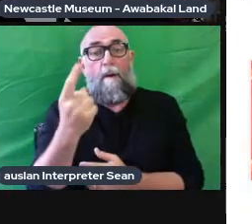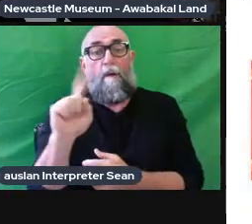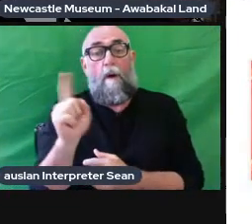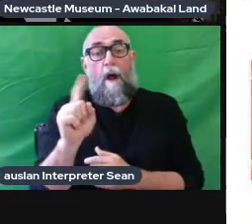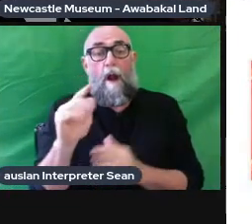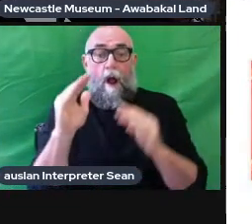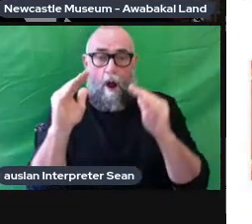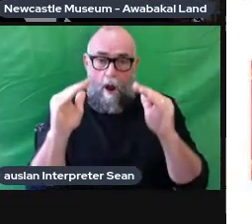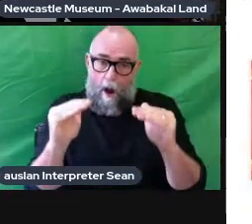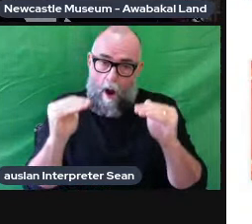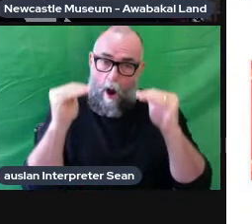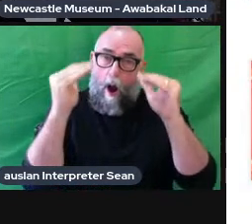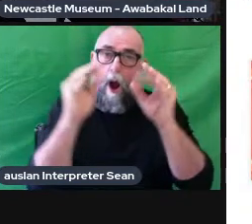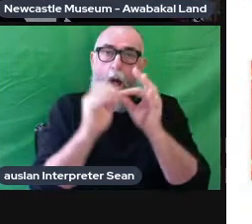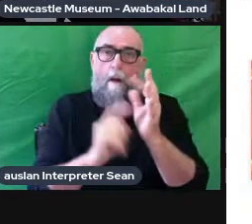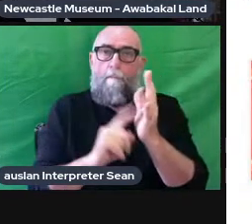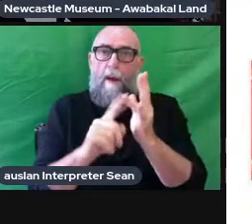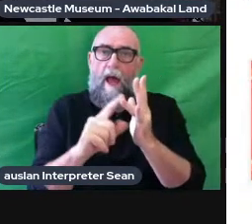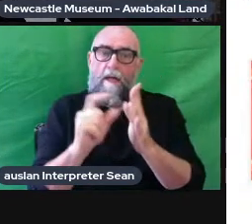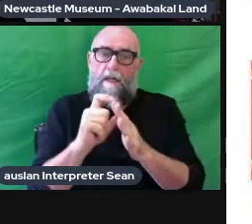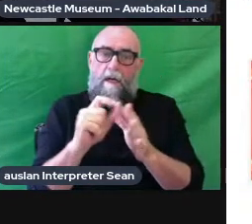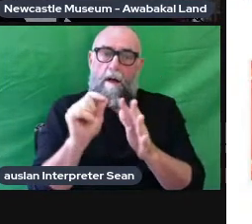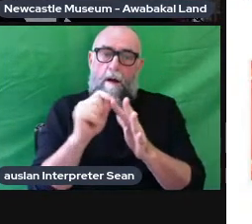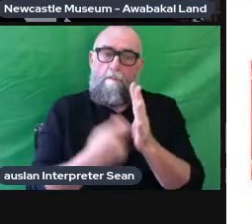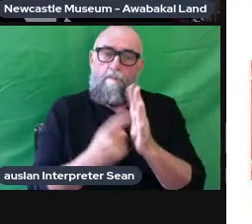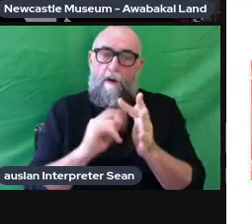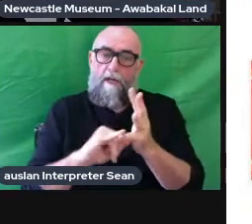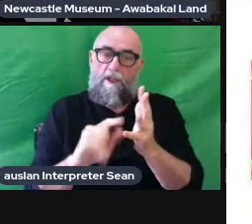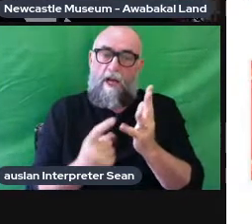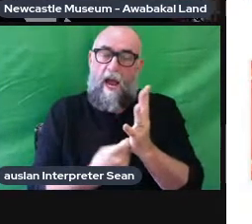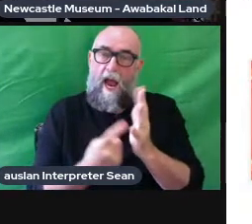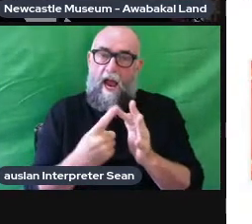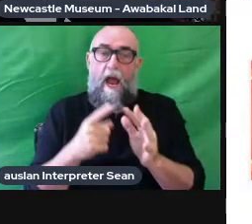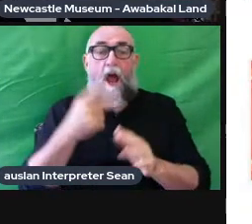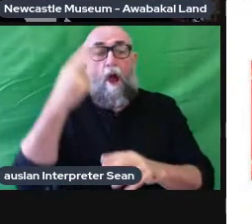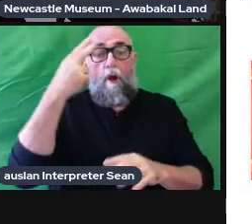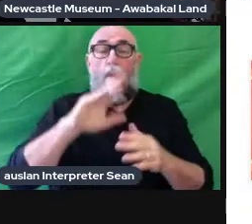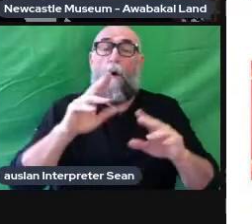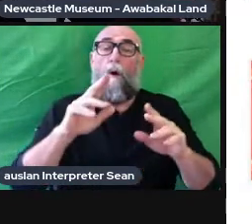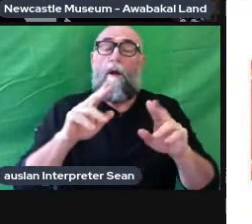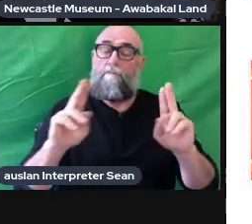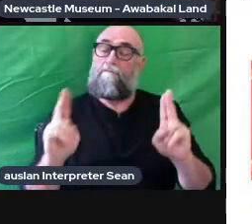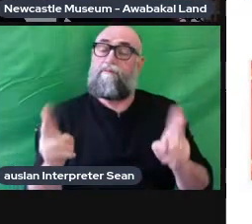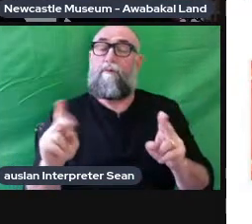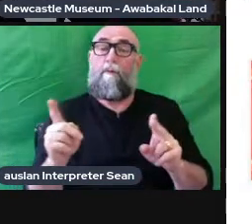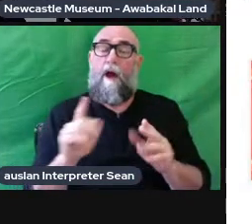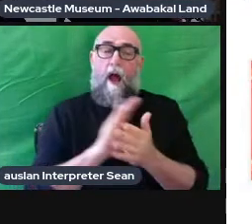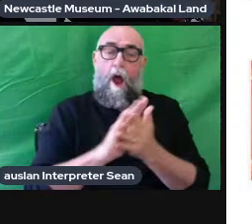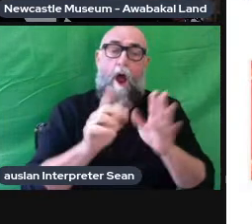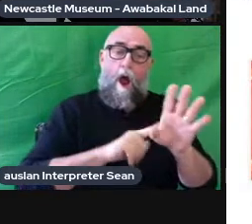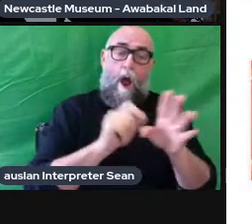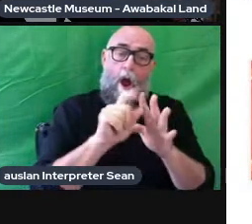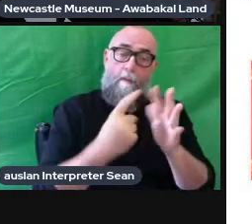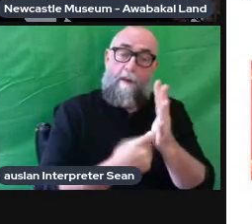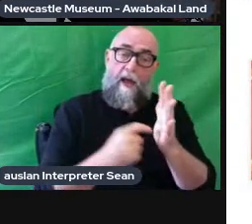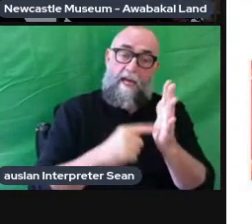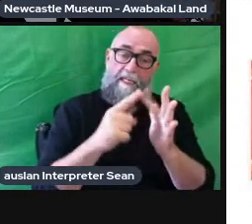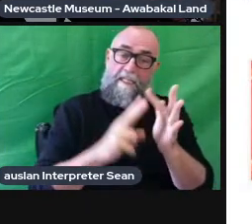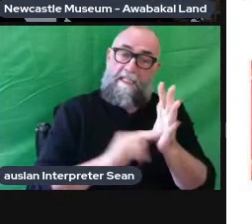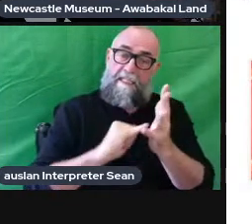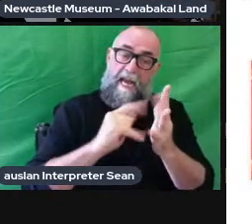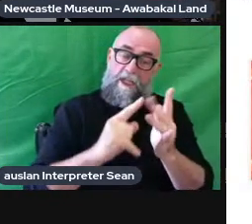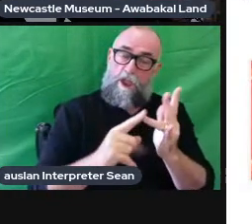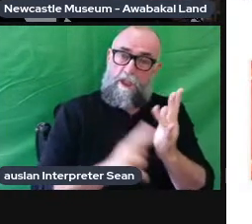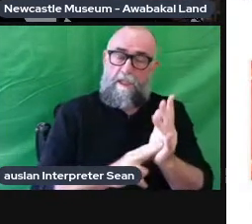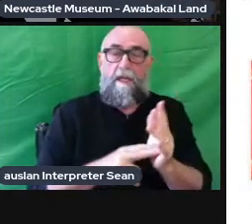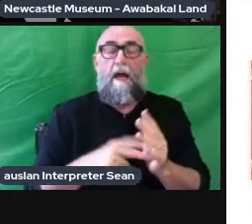pressure, which we also refer to as hypertension. So too much tension in the blood vessels. If there's too much tension